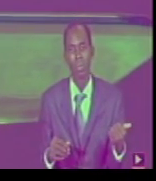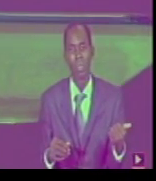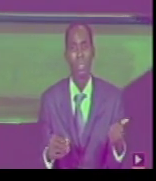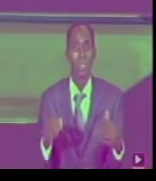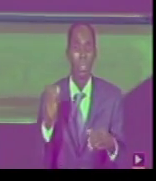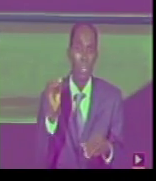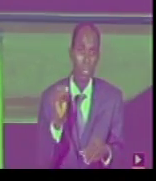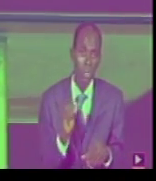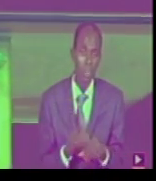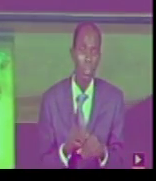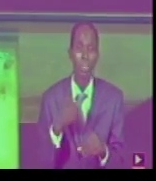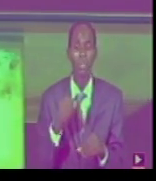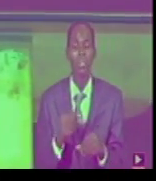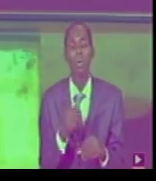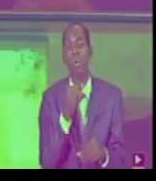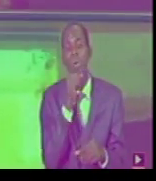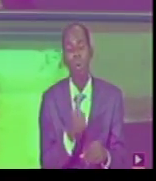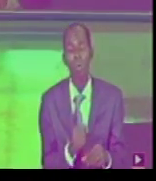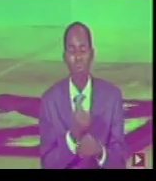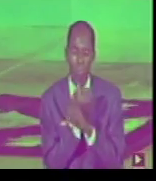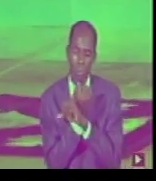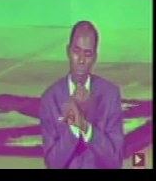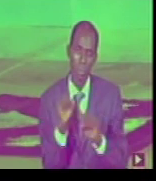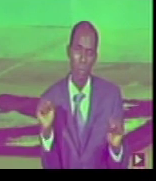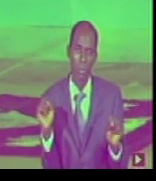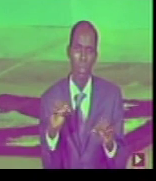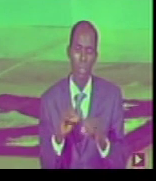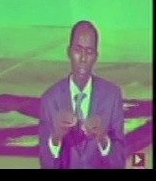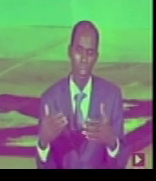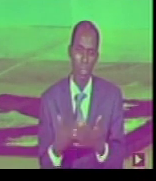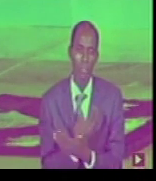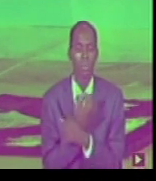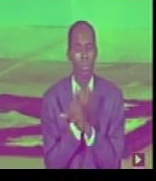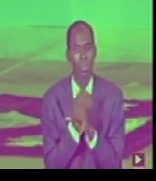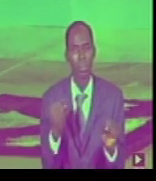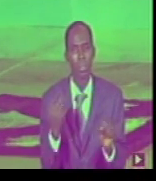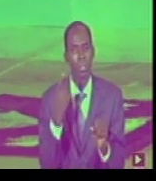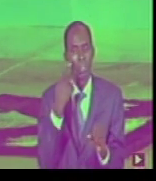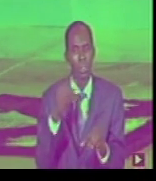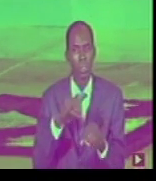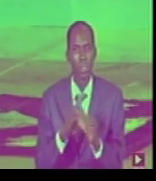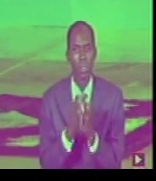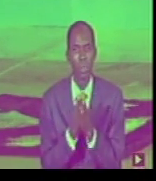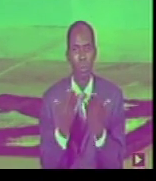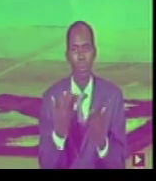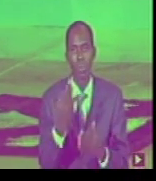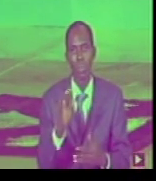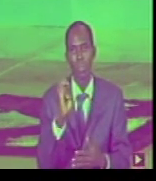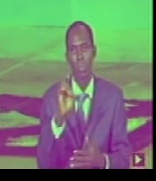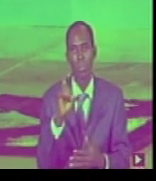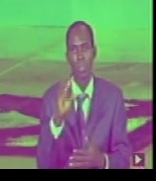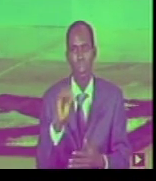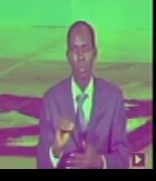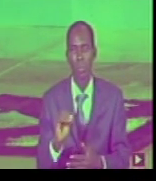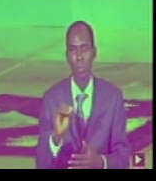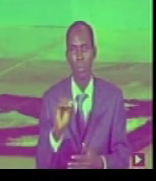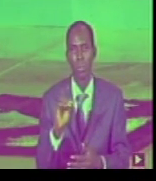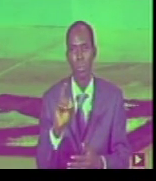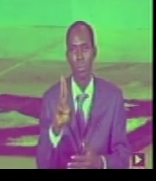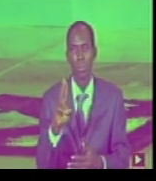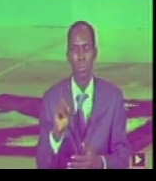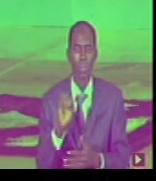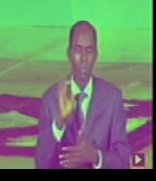the new salvation. Come to Exodus chapter